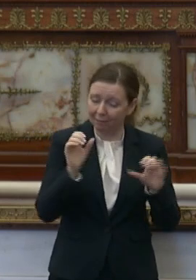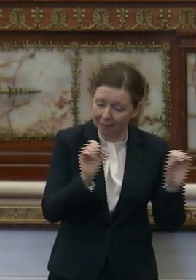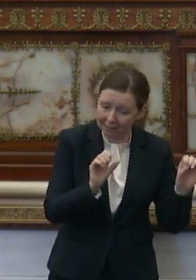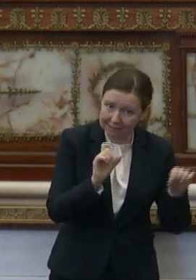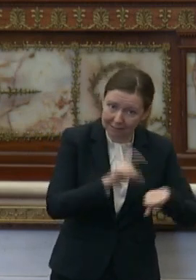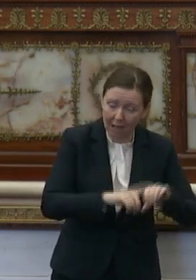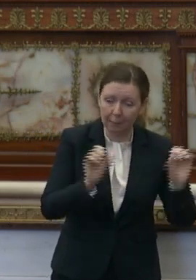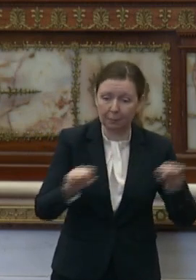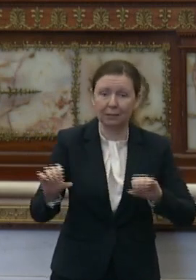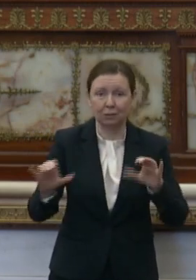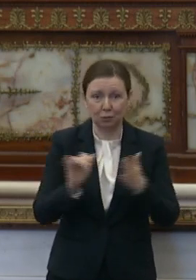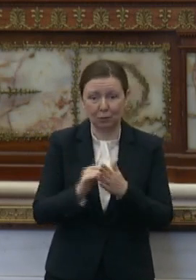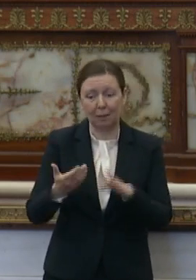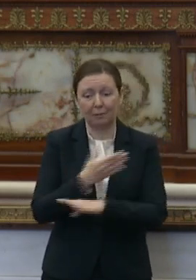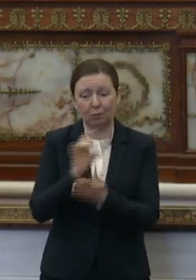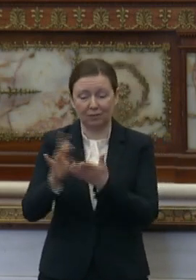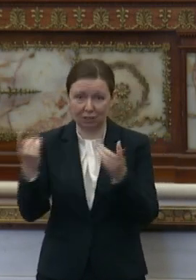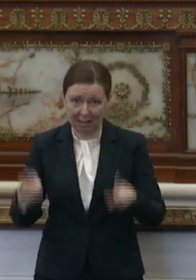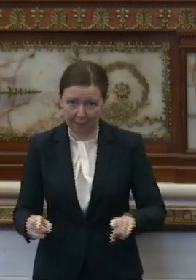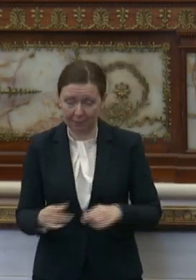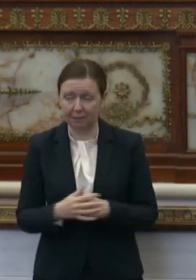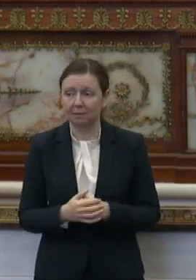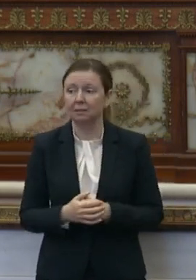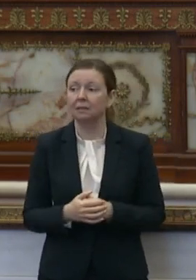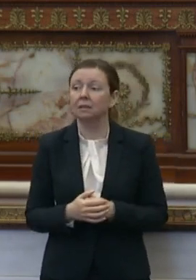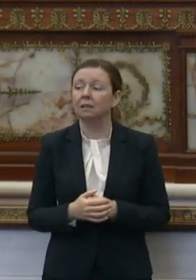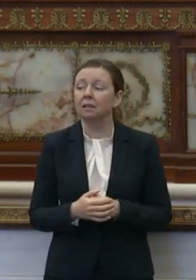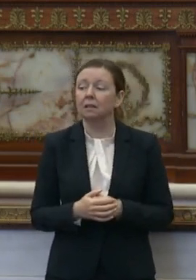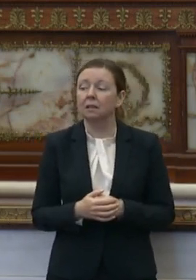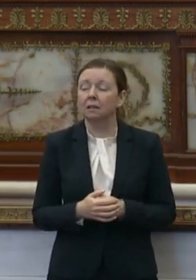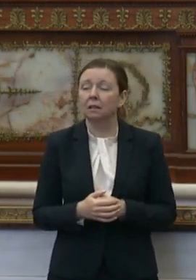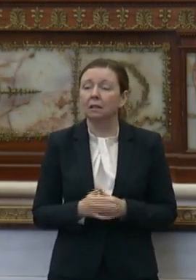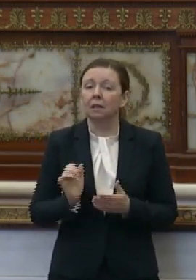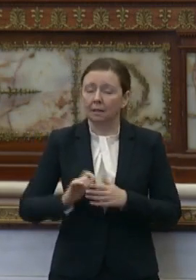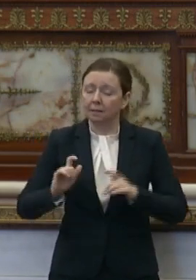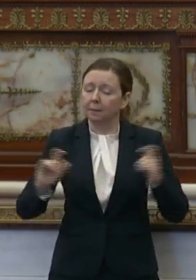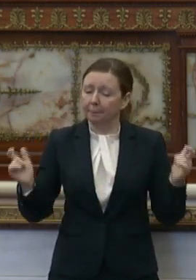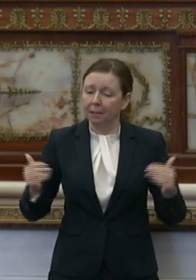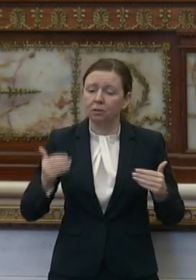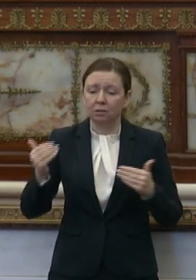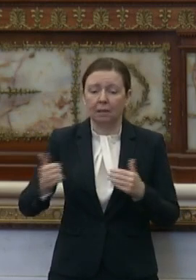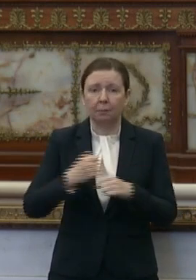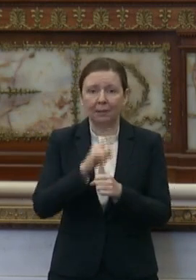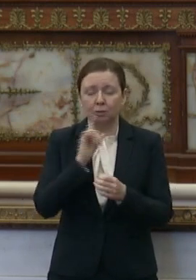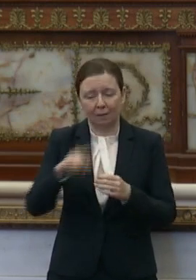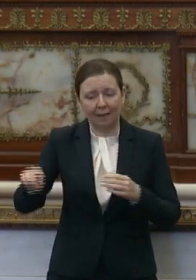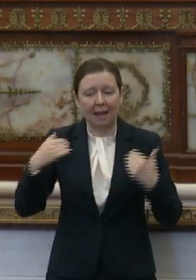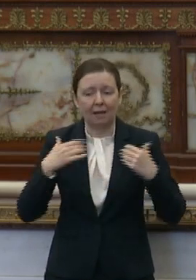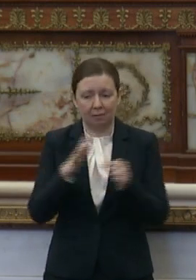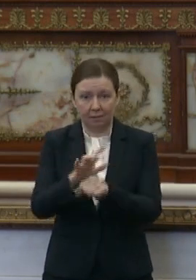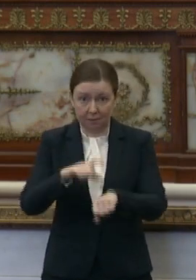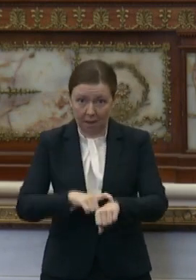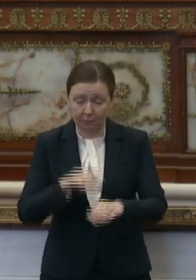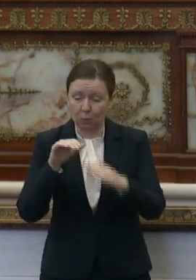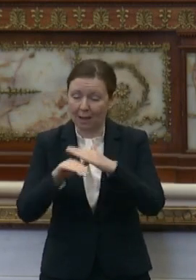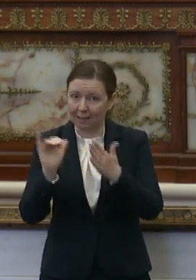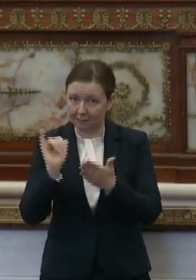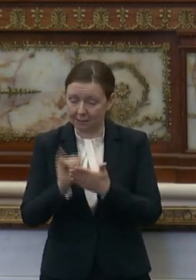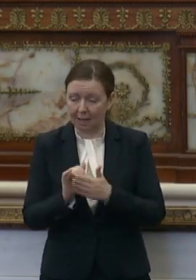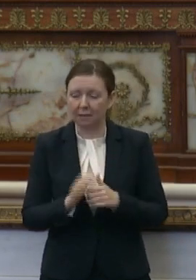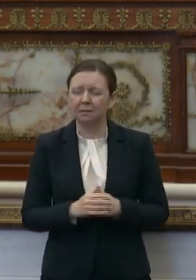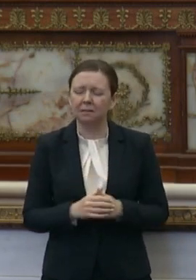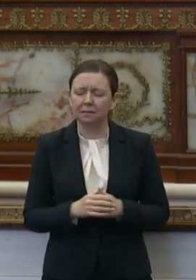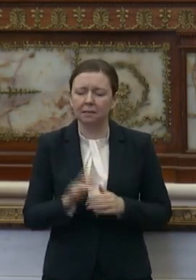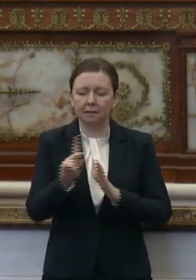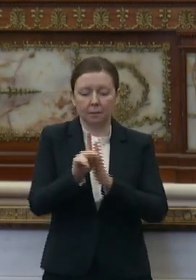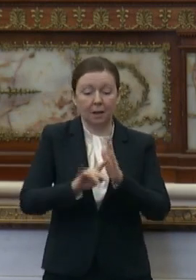get to it before an eviction takes place. This legislation is a major step in ensuring the time to access it. The policies you'll set in